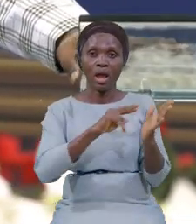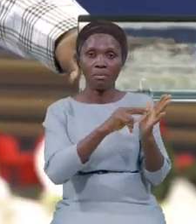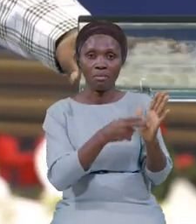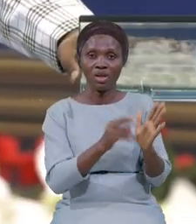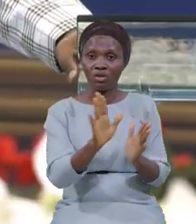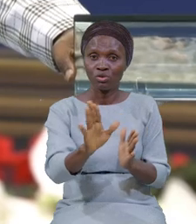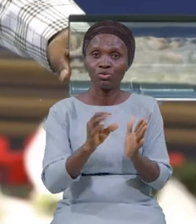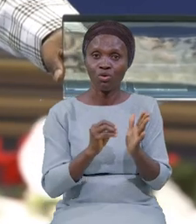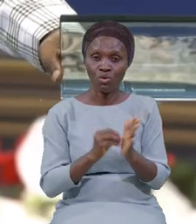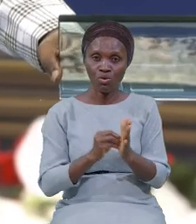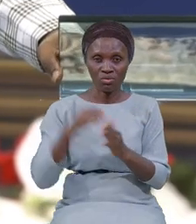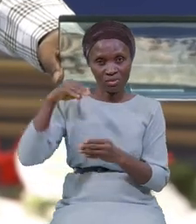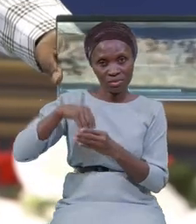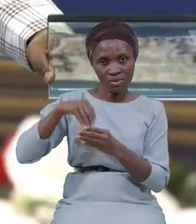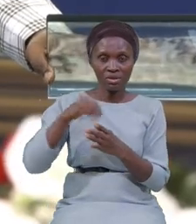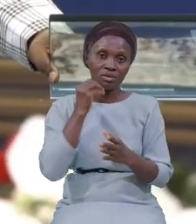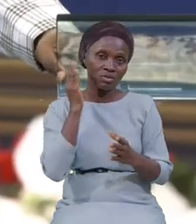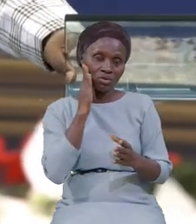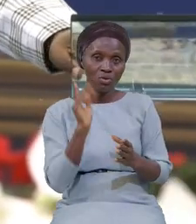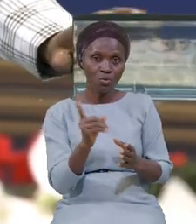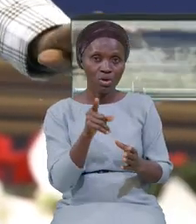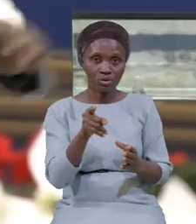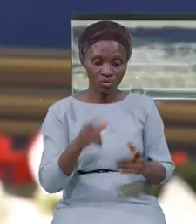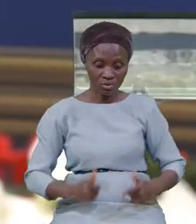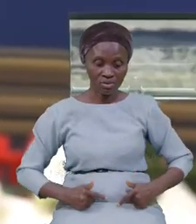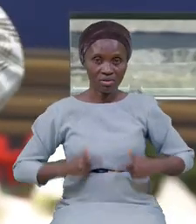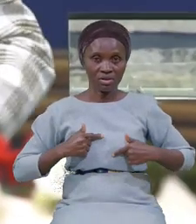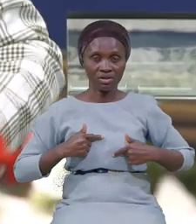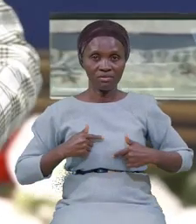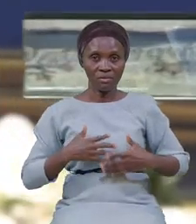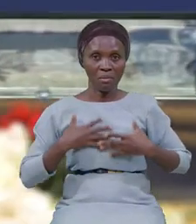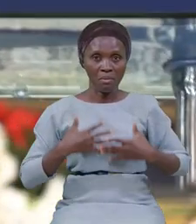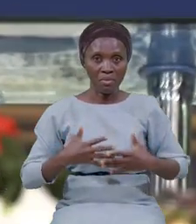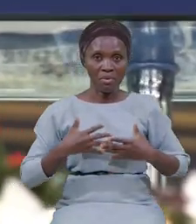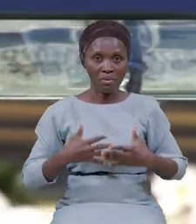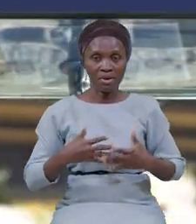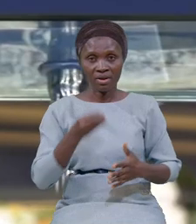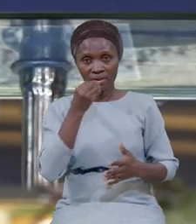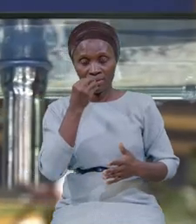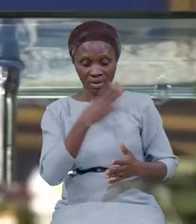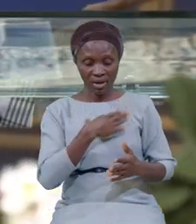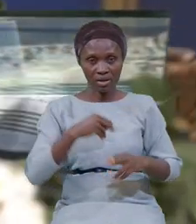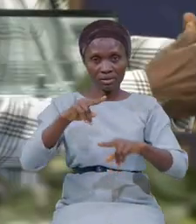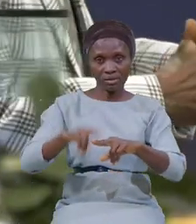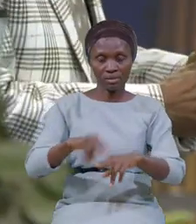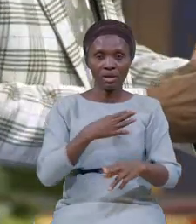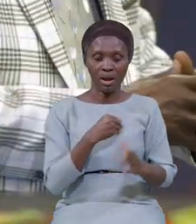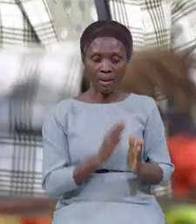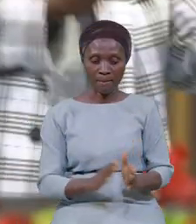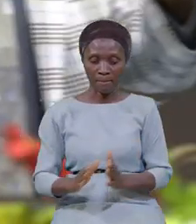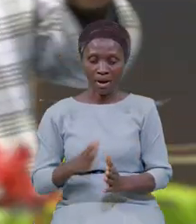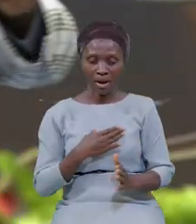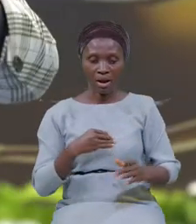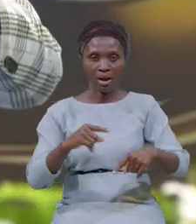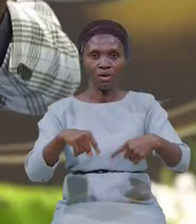you breathe and see and think and plan and go